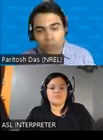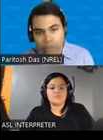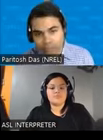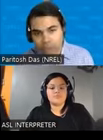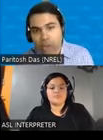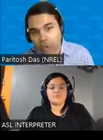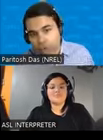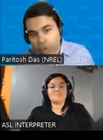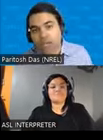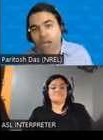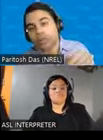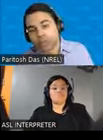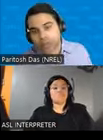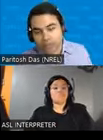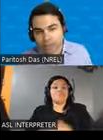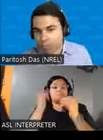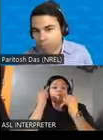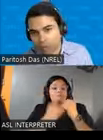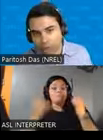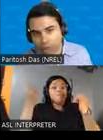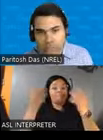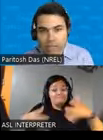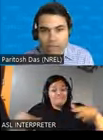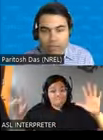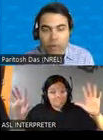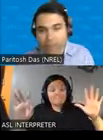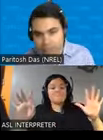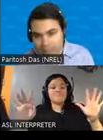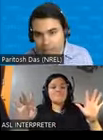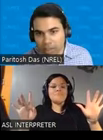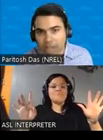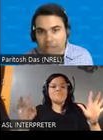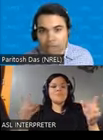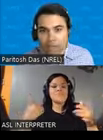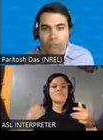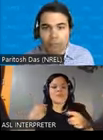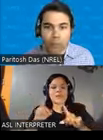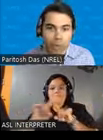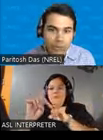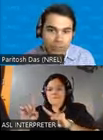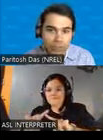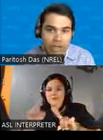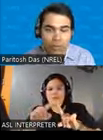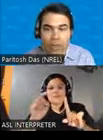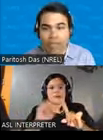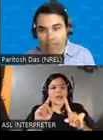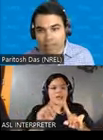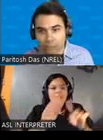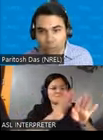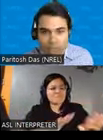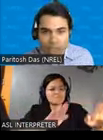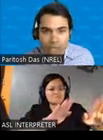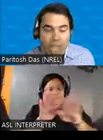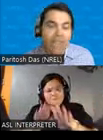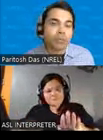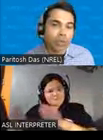Finally, we took those hourly projections that we saw in the last slide for each sector and broke them down by region as